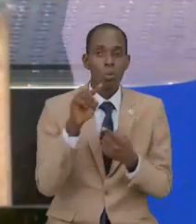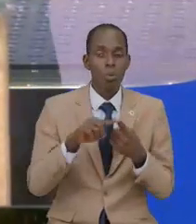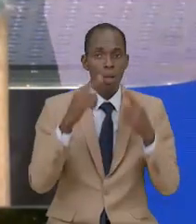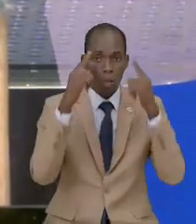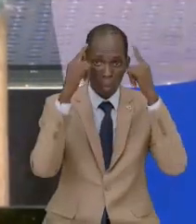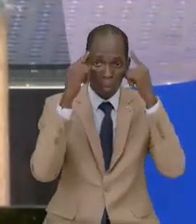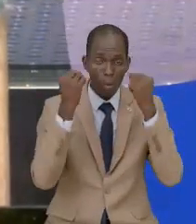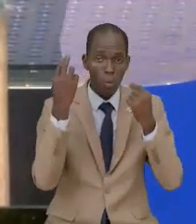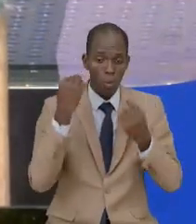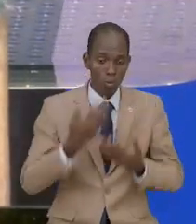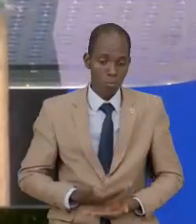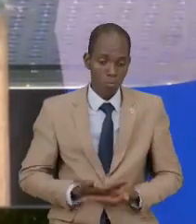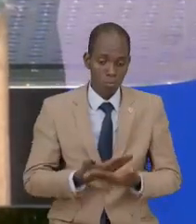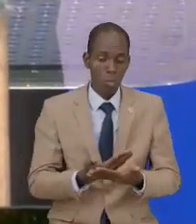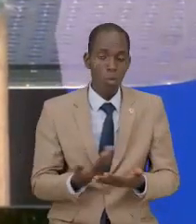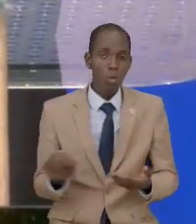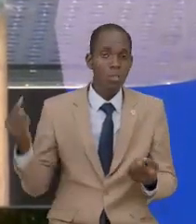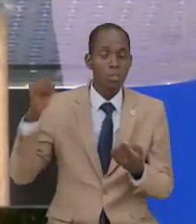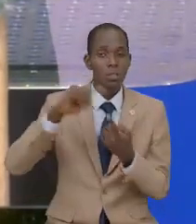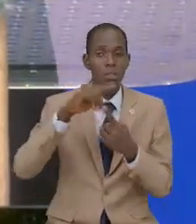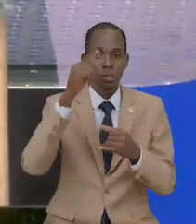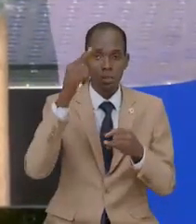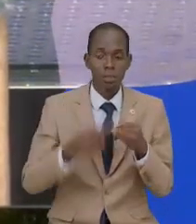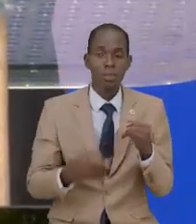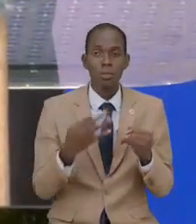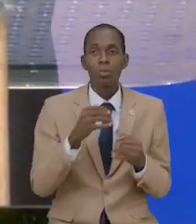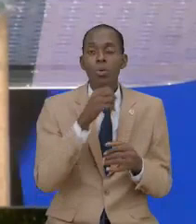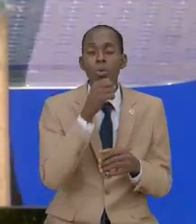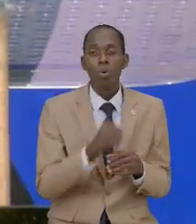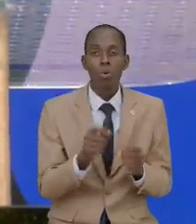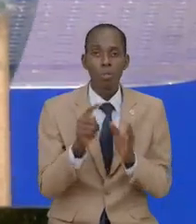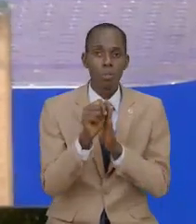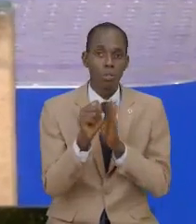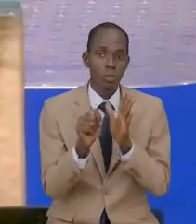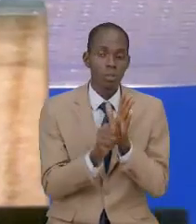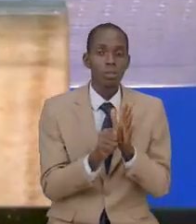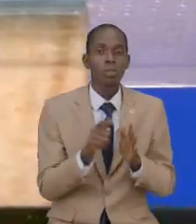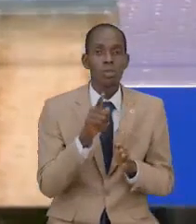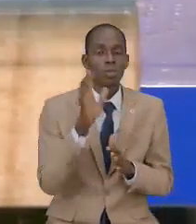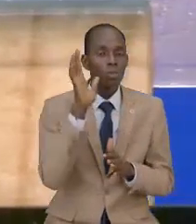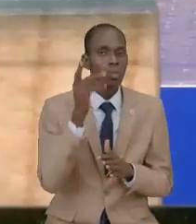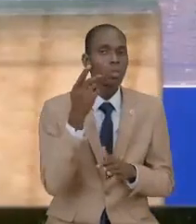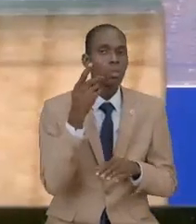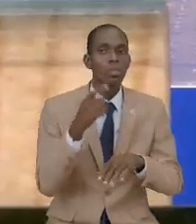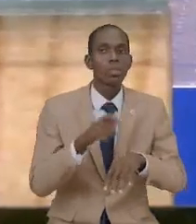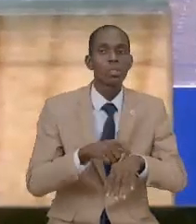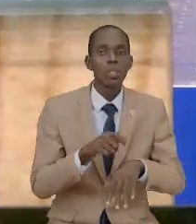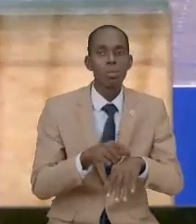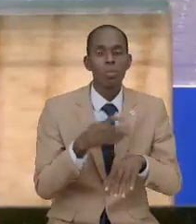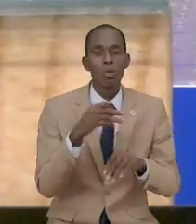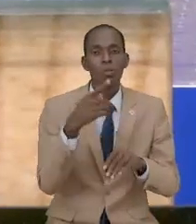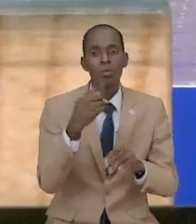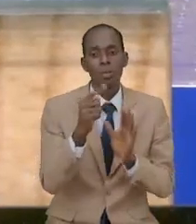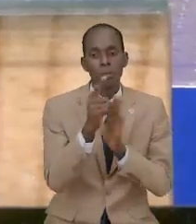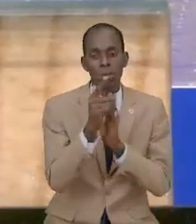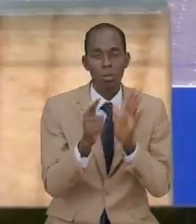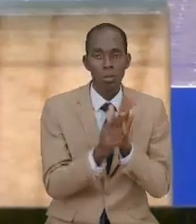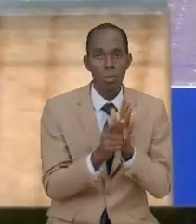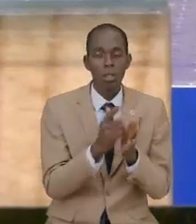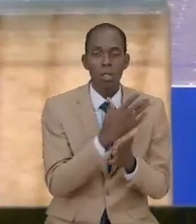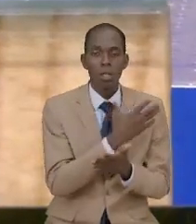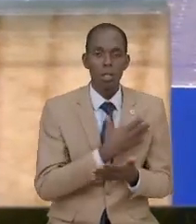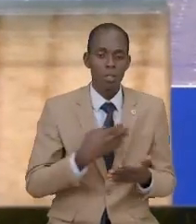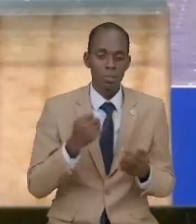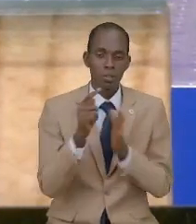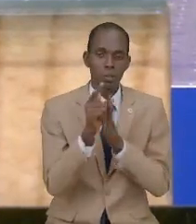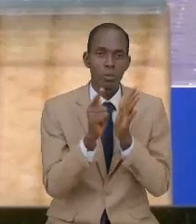the end of the Old Testament, you have the era of the law. And the law was given